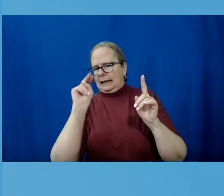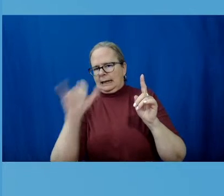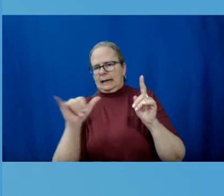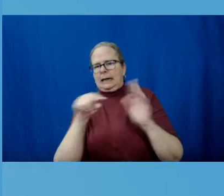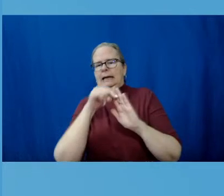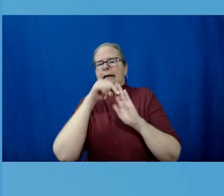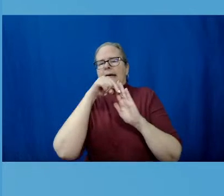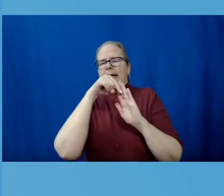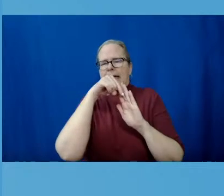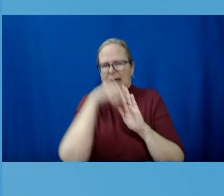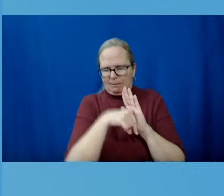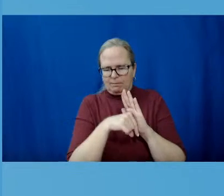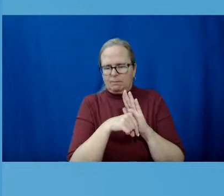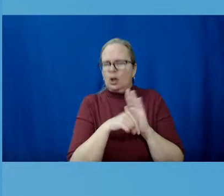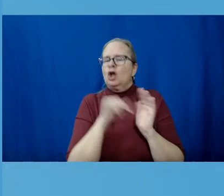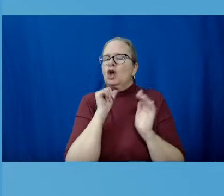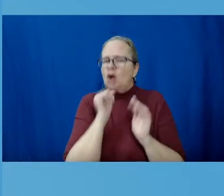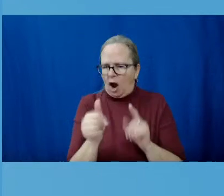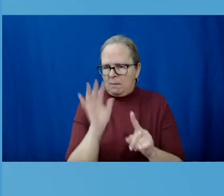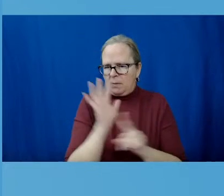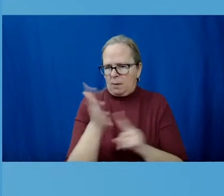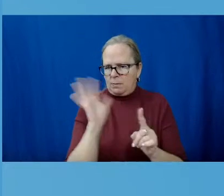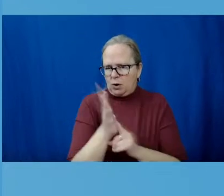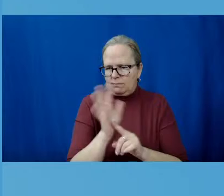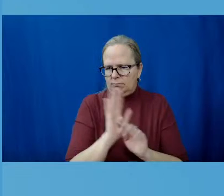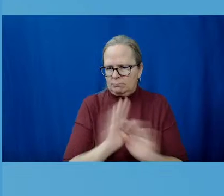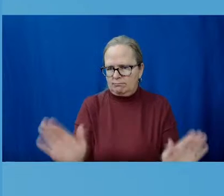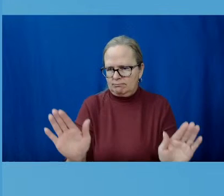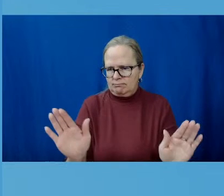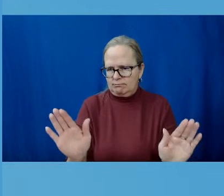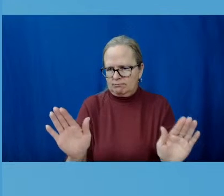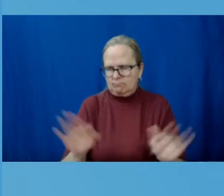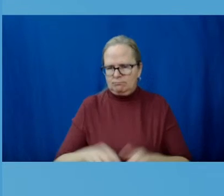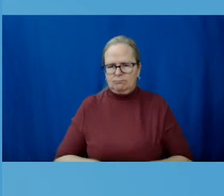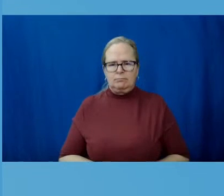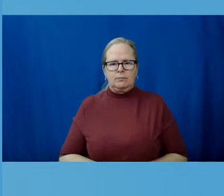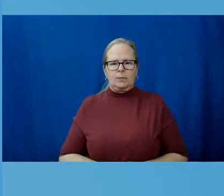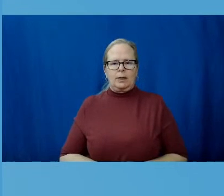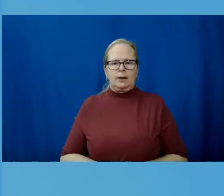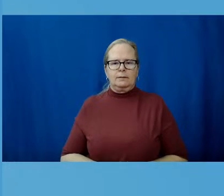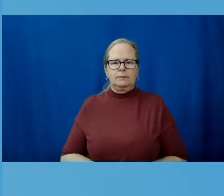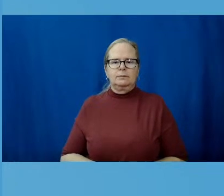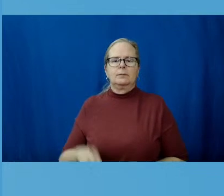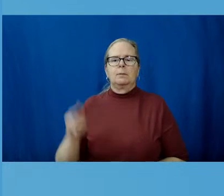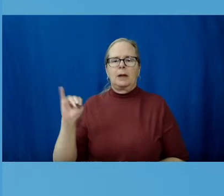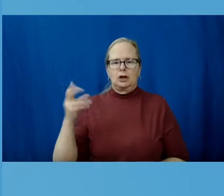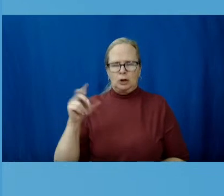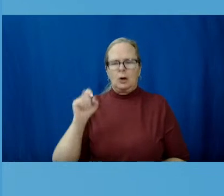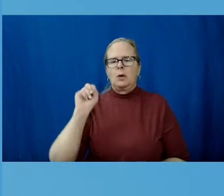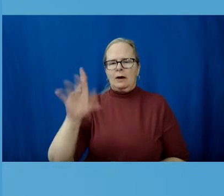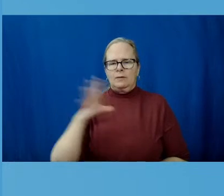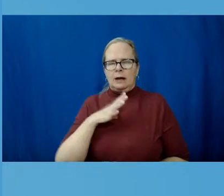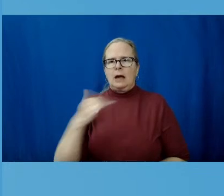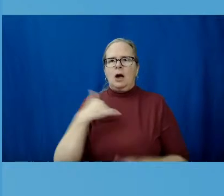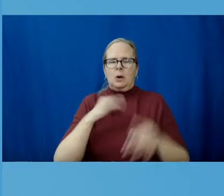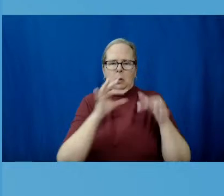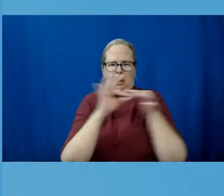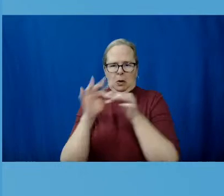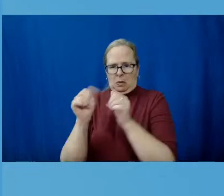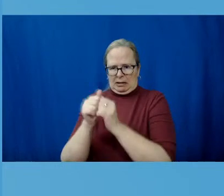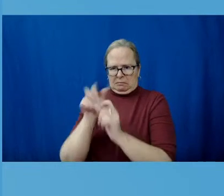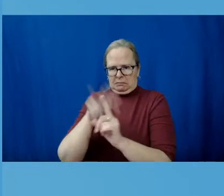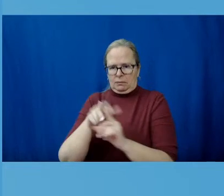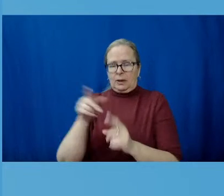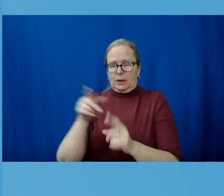as an adjunct, historically, as we've gotten closer to elections, and if we continue this trajectory